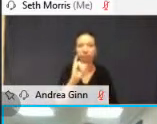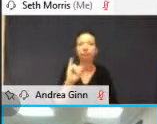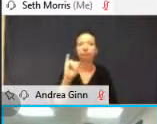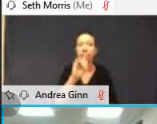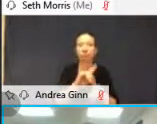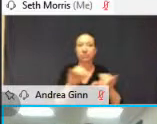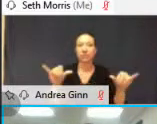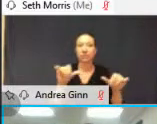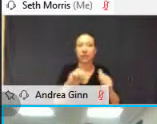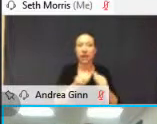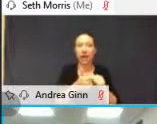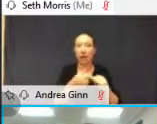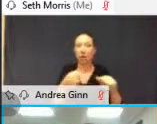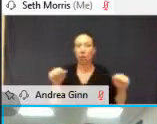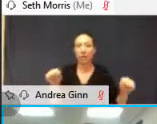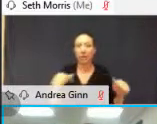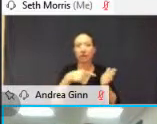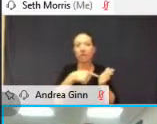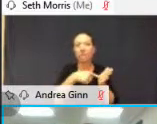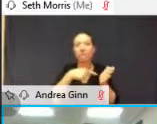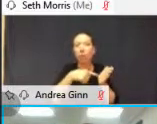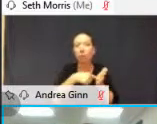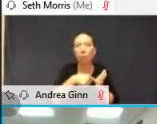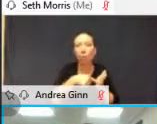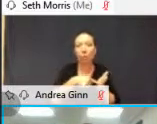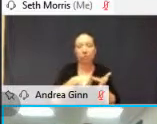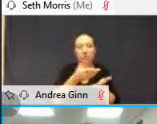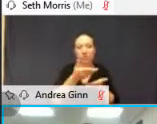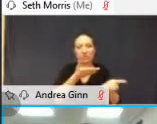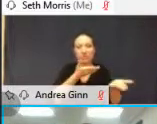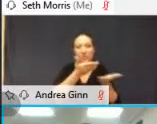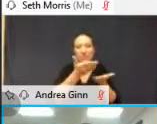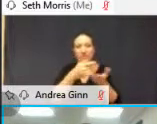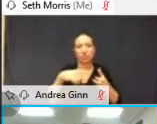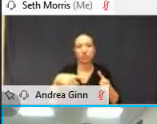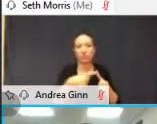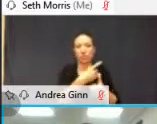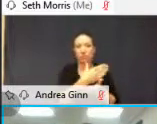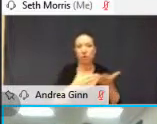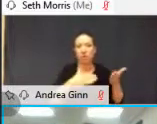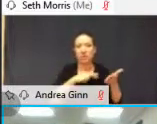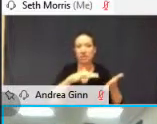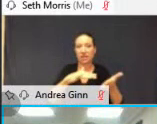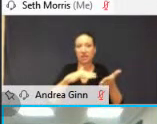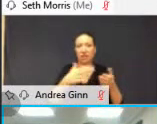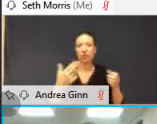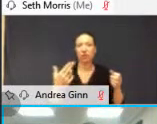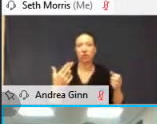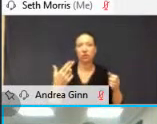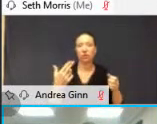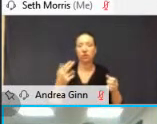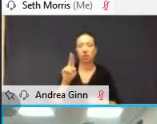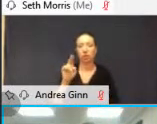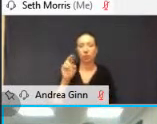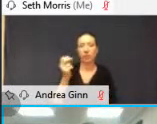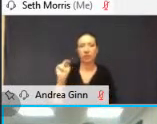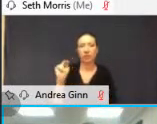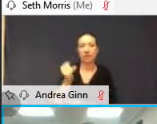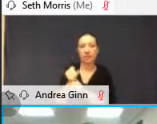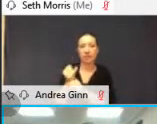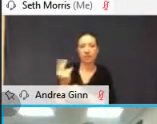improve affordability. So the first phase of the study we completed with Urban in December of 2019,